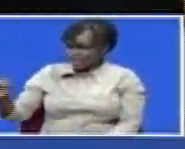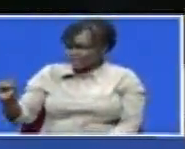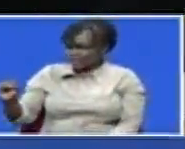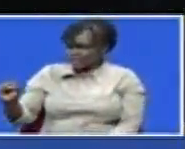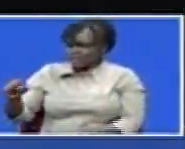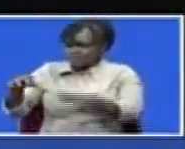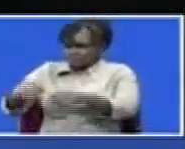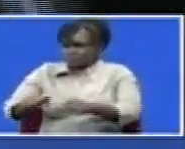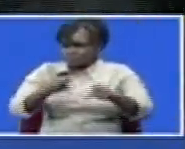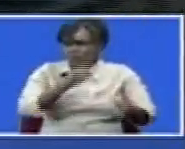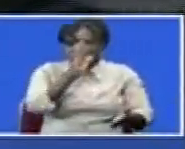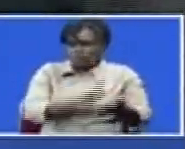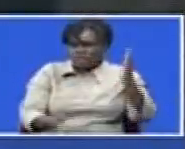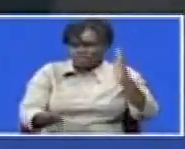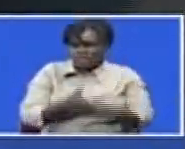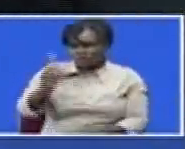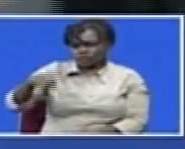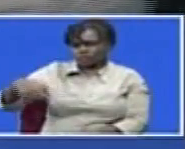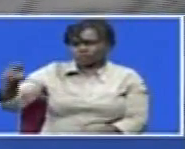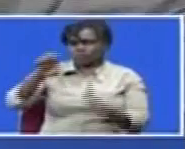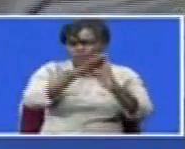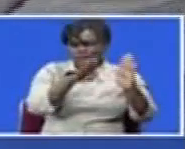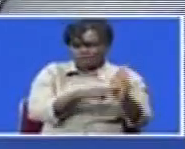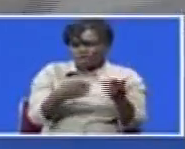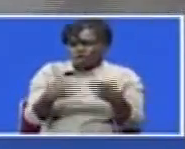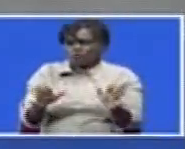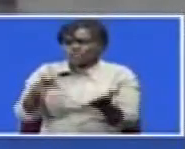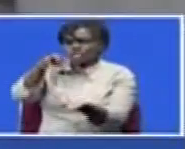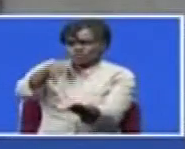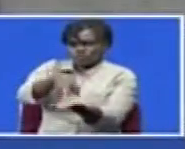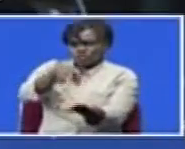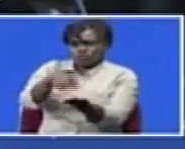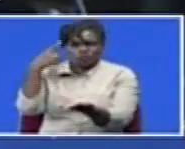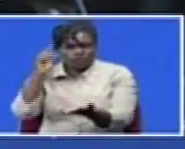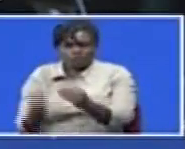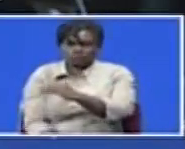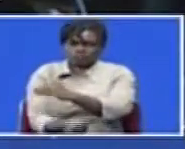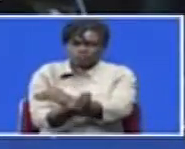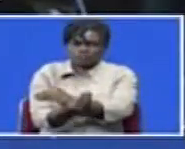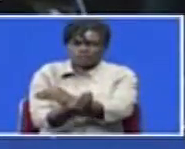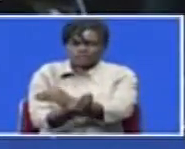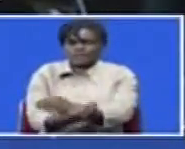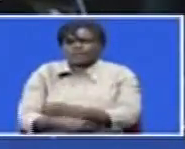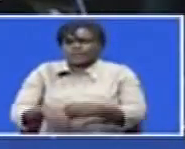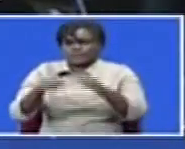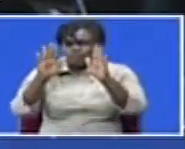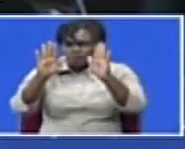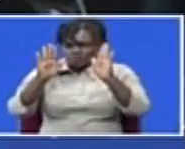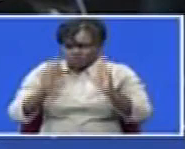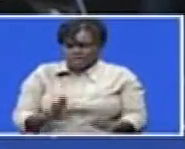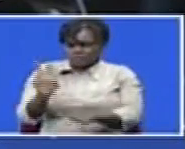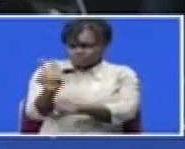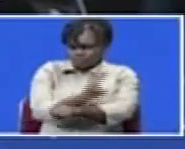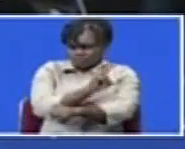in procurement without an approved plan, opening loopholes for corruption. It was therefore an imperative that we assess